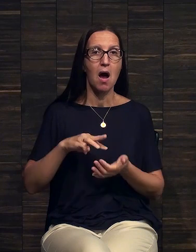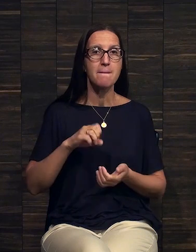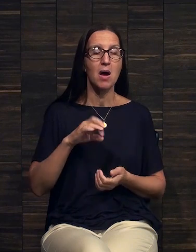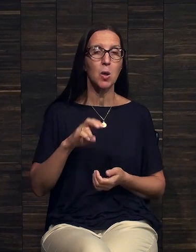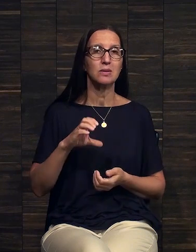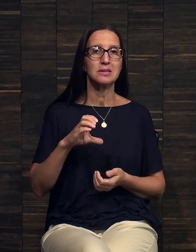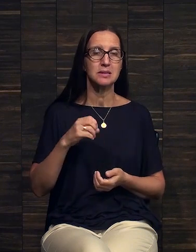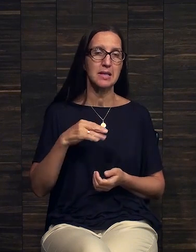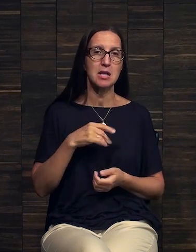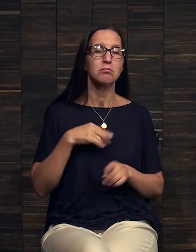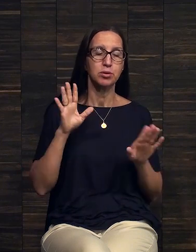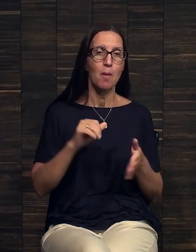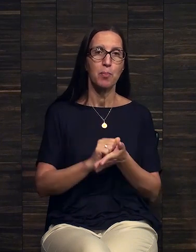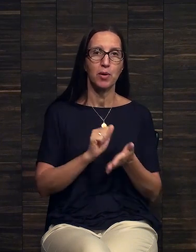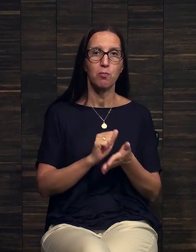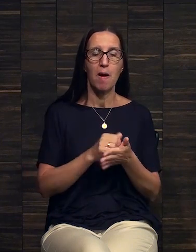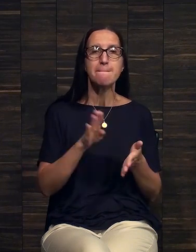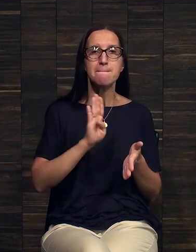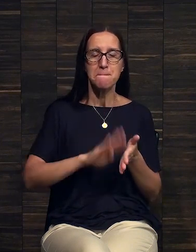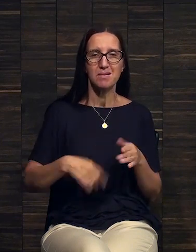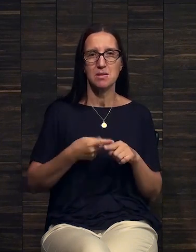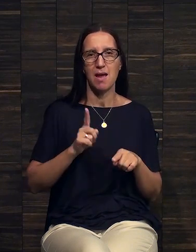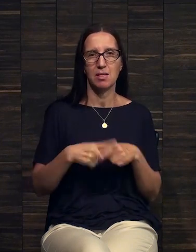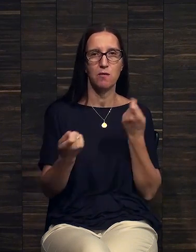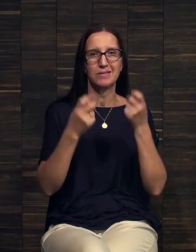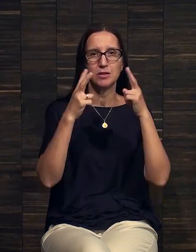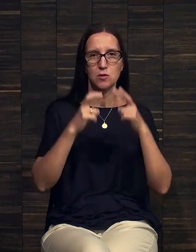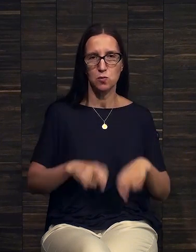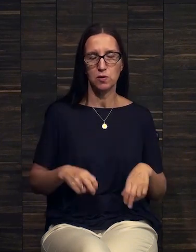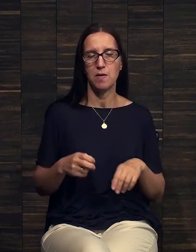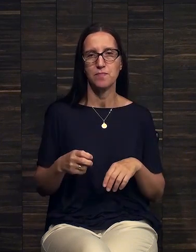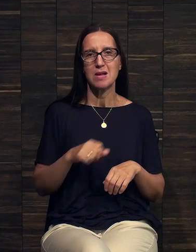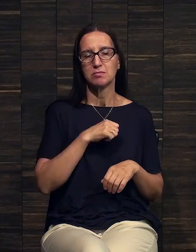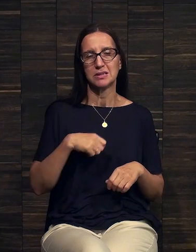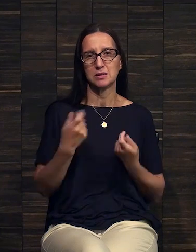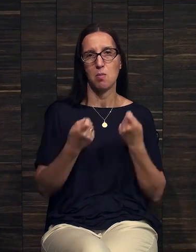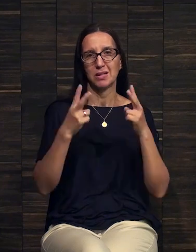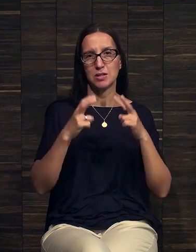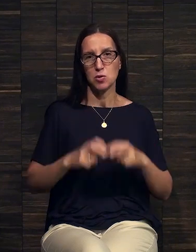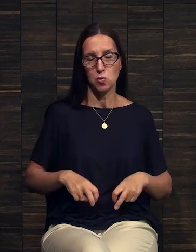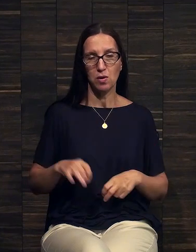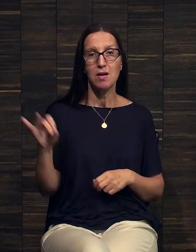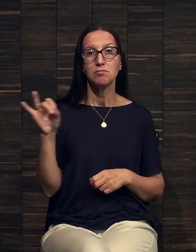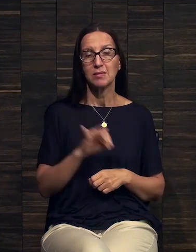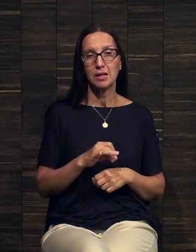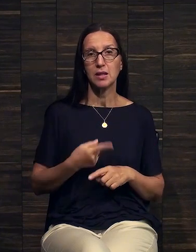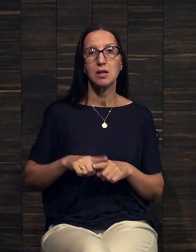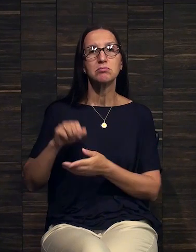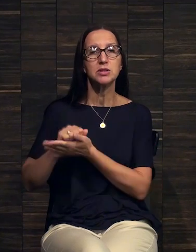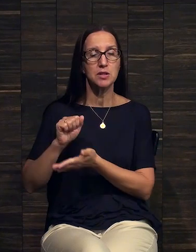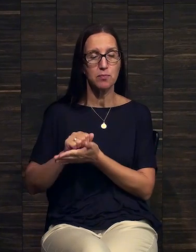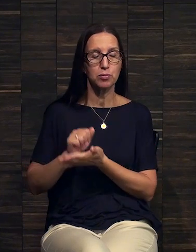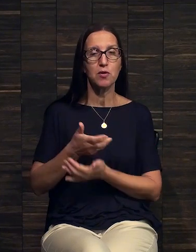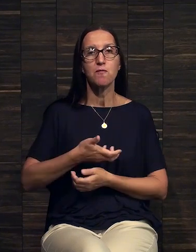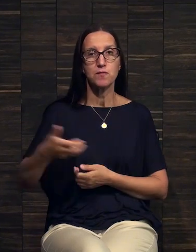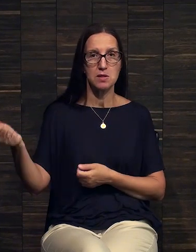the editor-in-chief said, we will publish it without this tag that